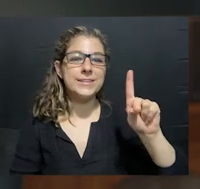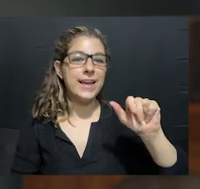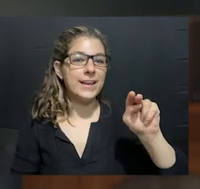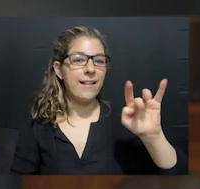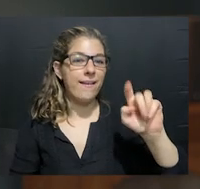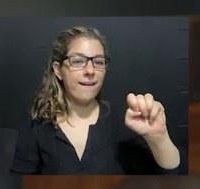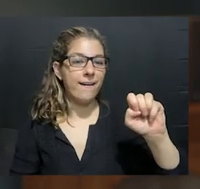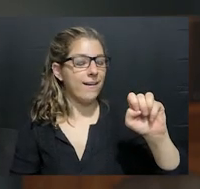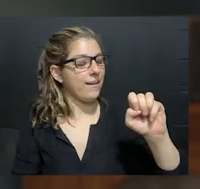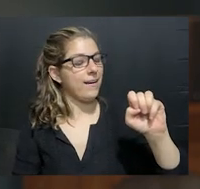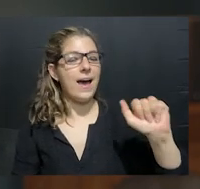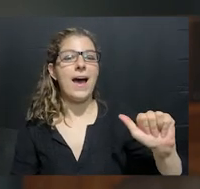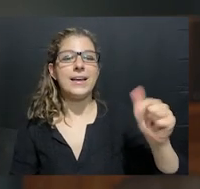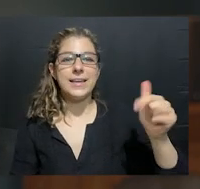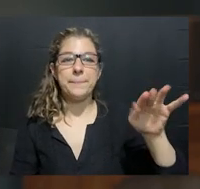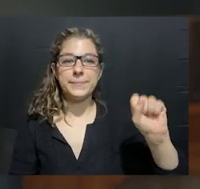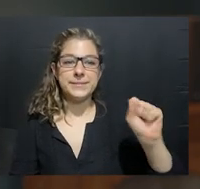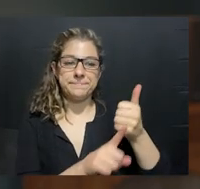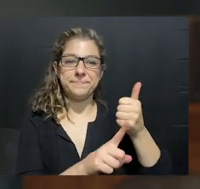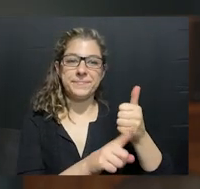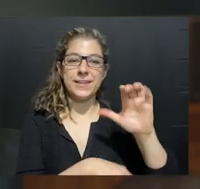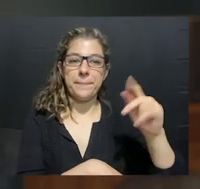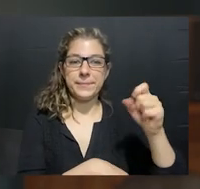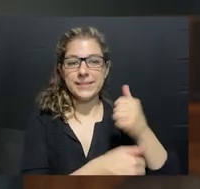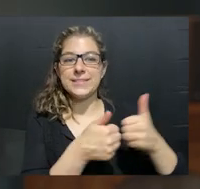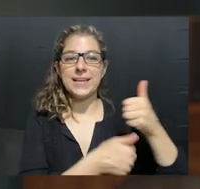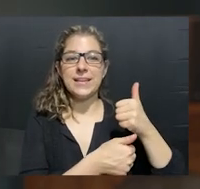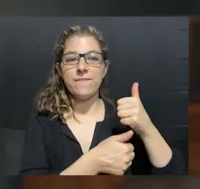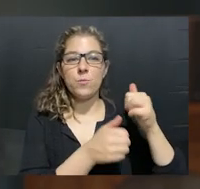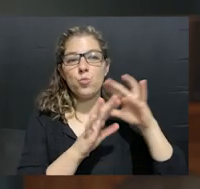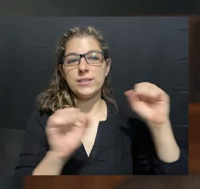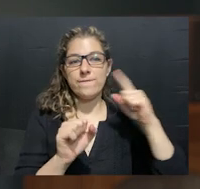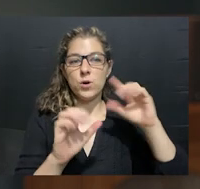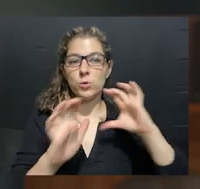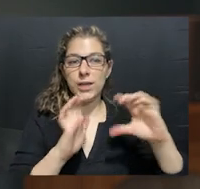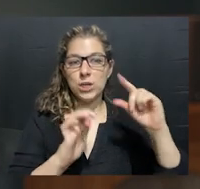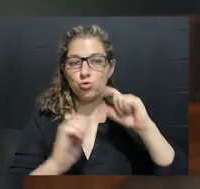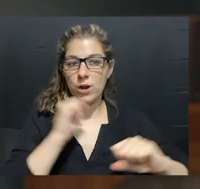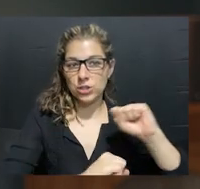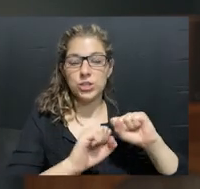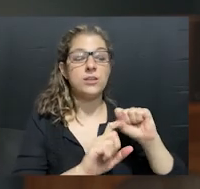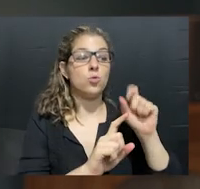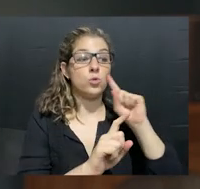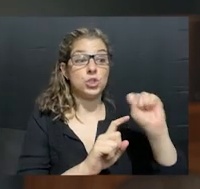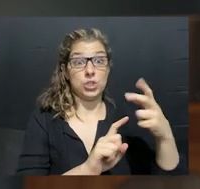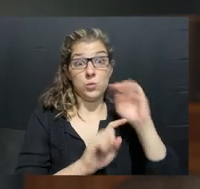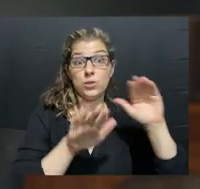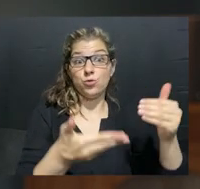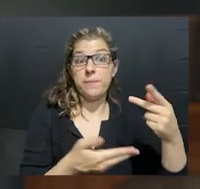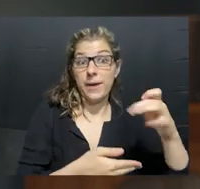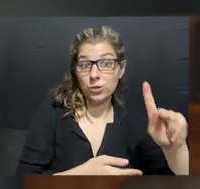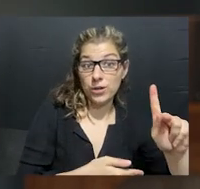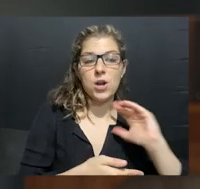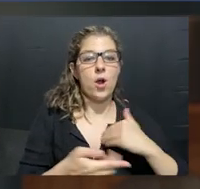Daniela Gibbs Leger, CAP's Executive Vice President for Communications and Strategy. She'll introduce Patrick and our